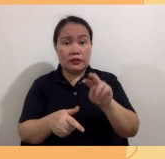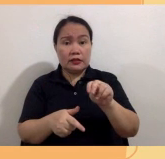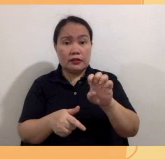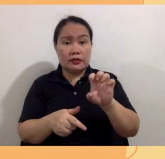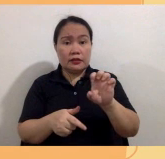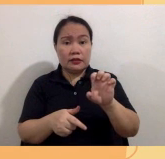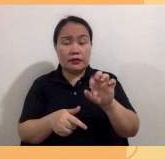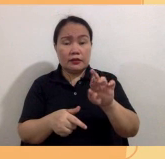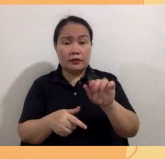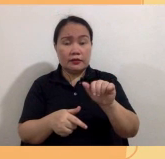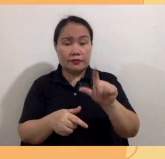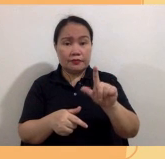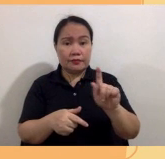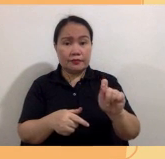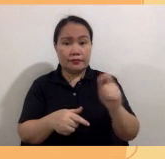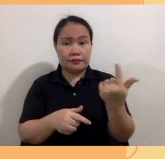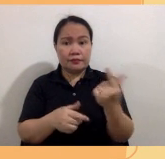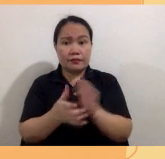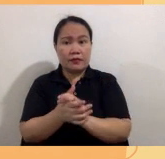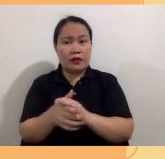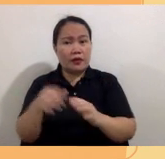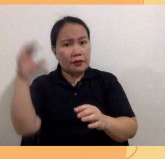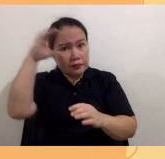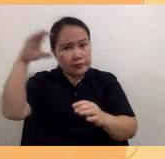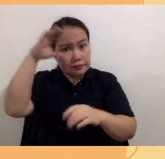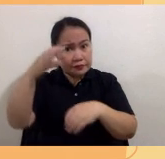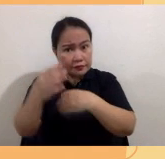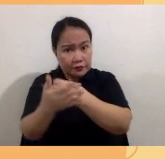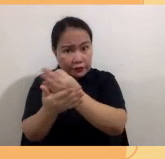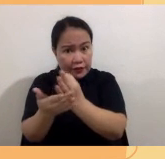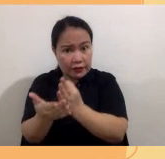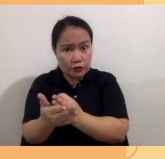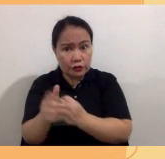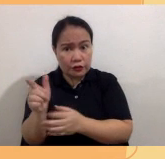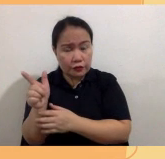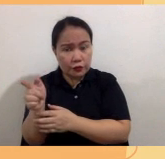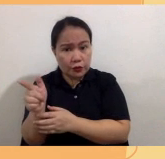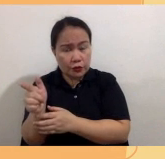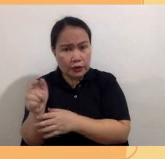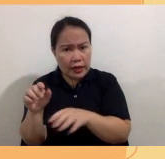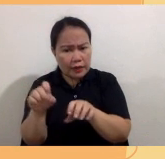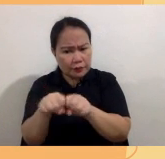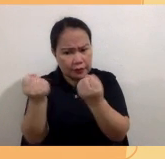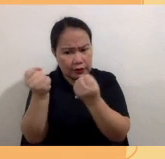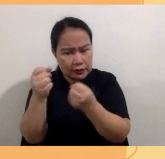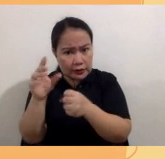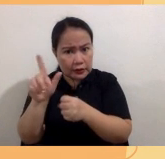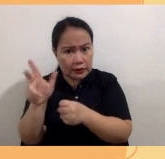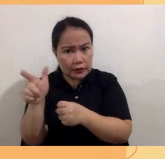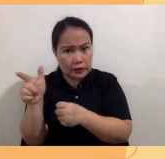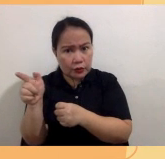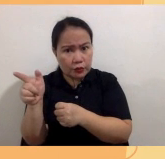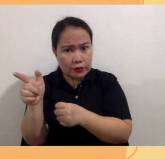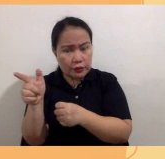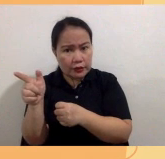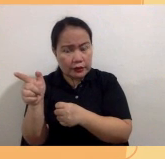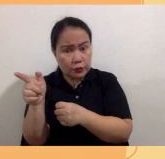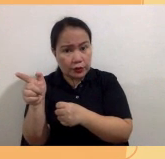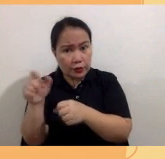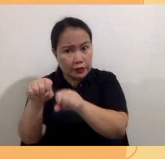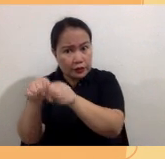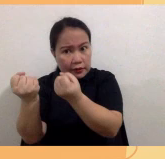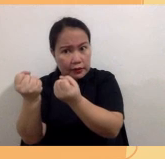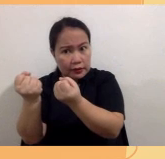ng factor ni 21 na kung saan pag kinuha natin ang sum niya, ang magiging result is